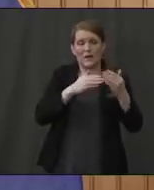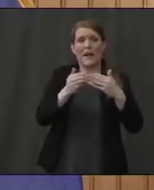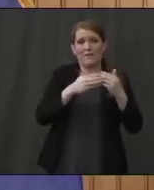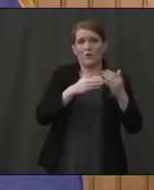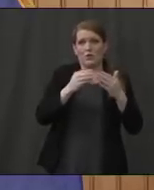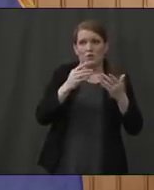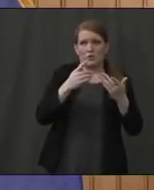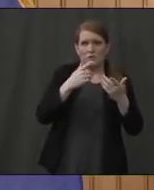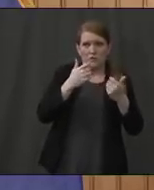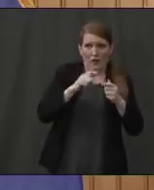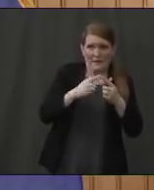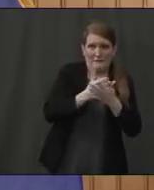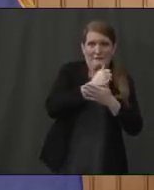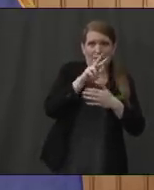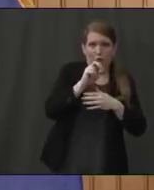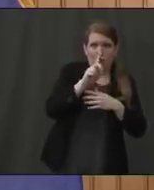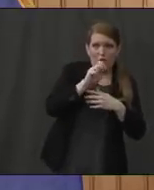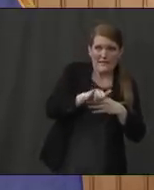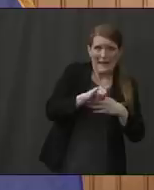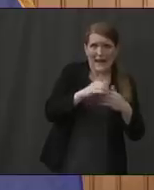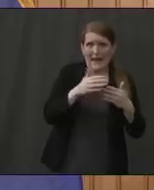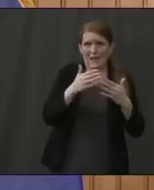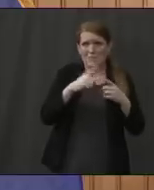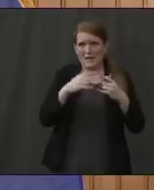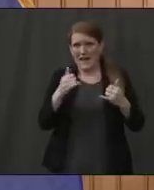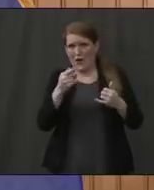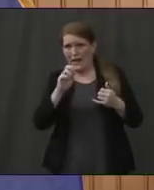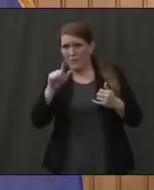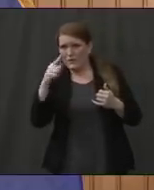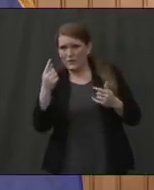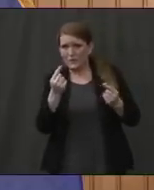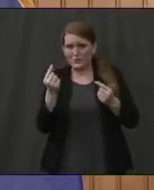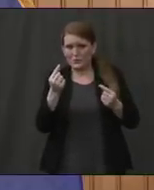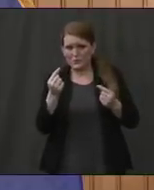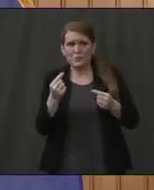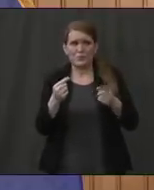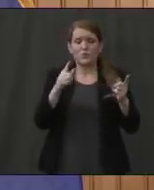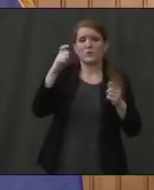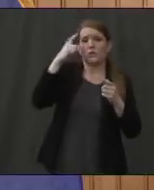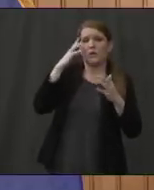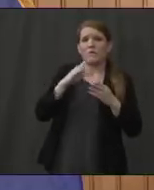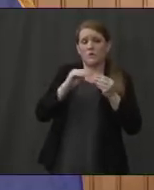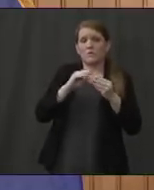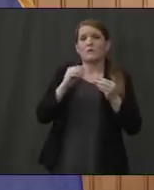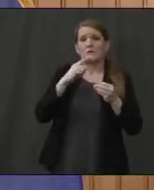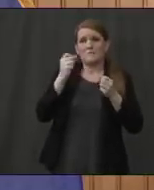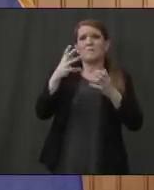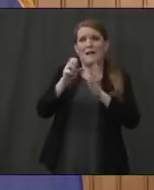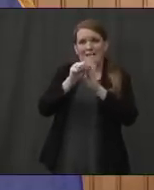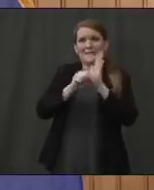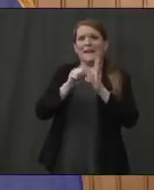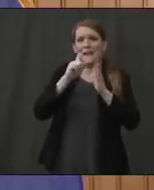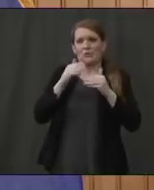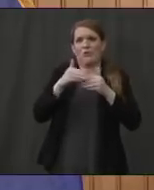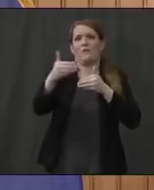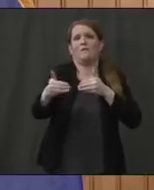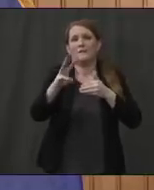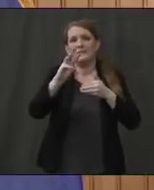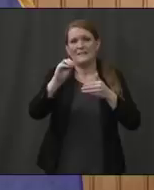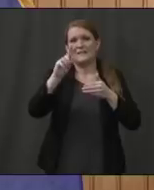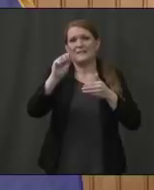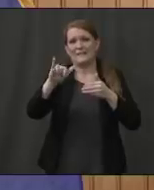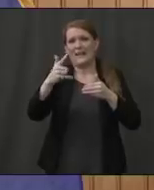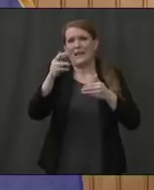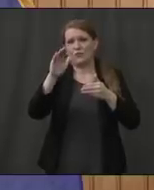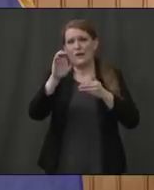a 60-day grace period. And I am requesting in the strongest possible terms that our health insurance people, as well